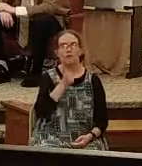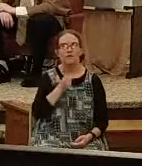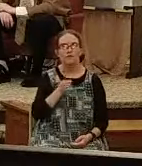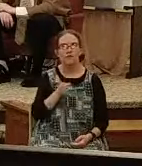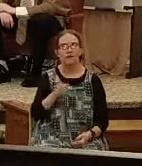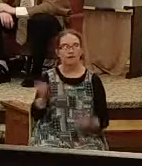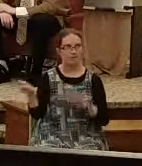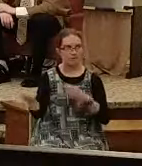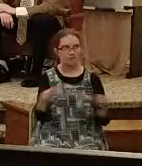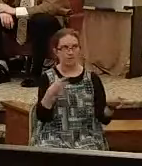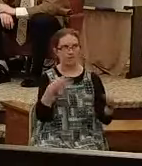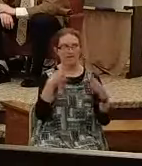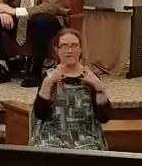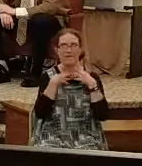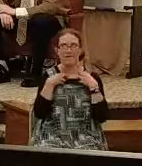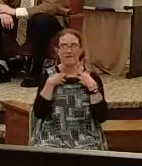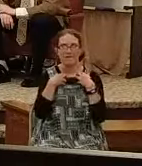then.